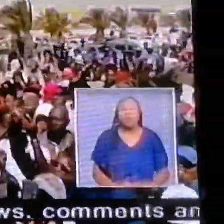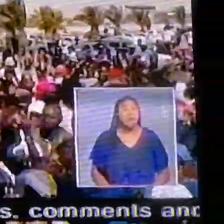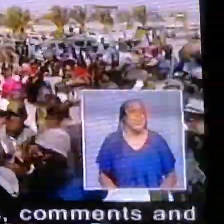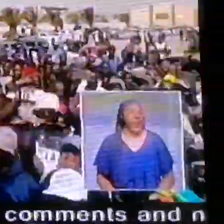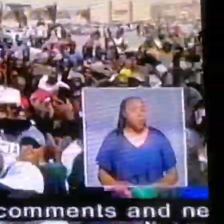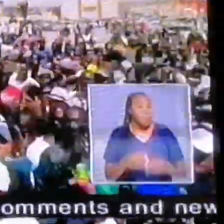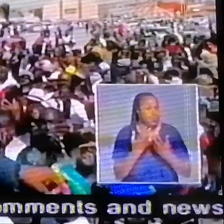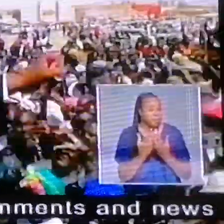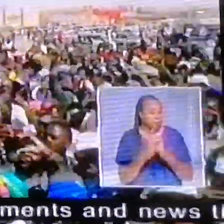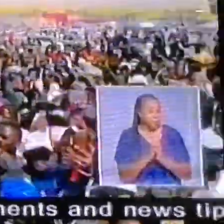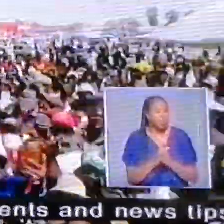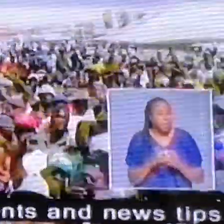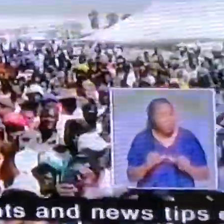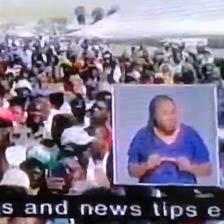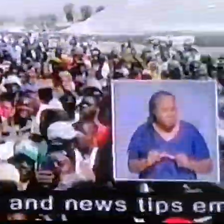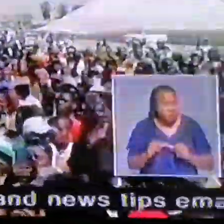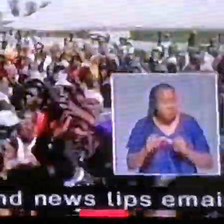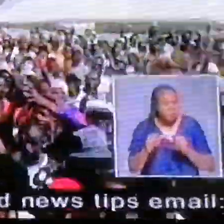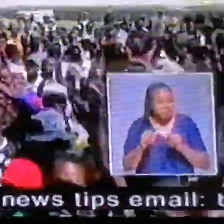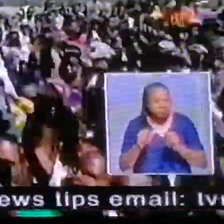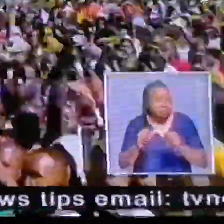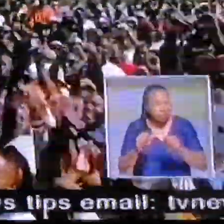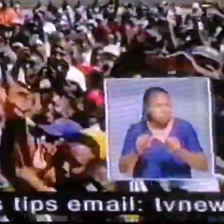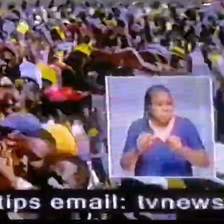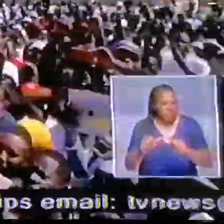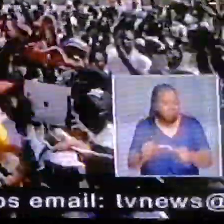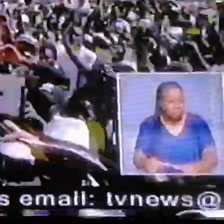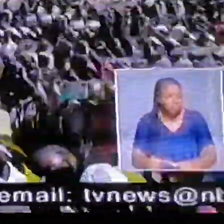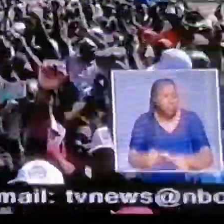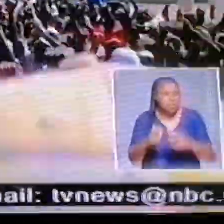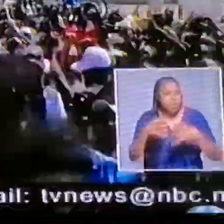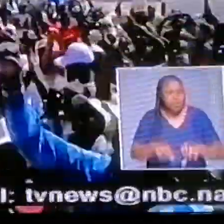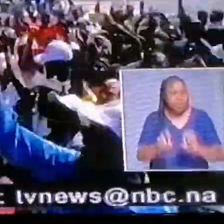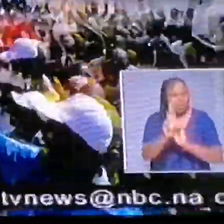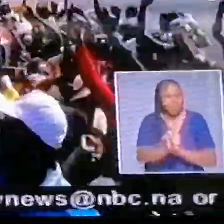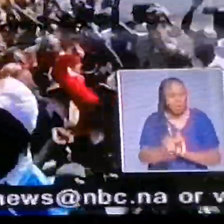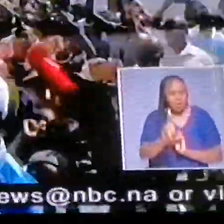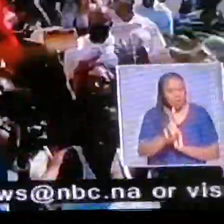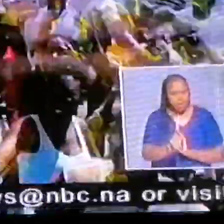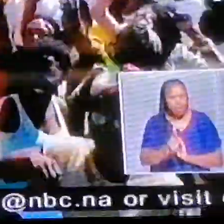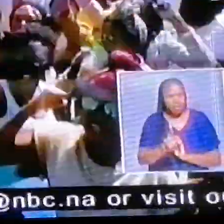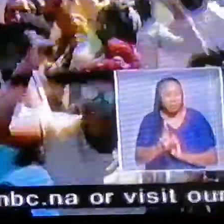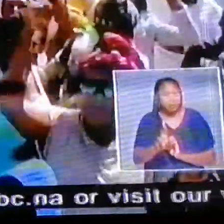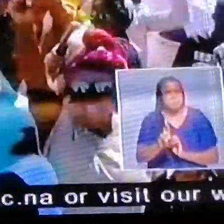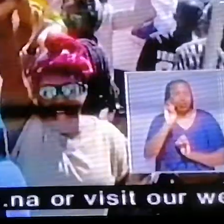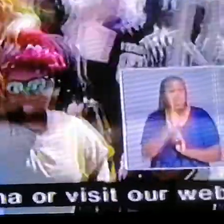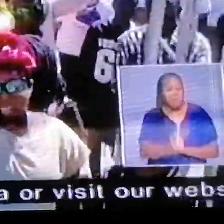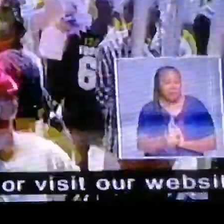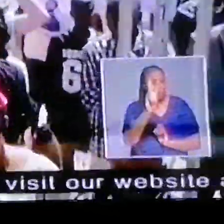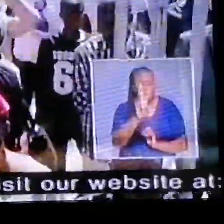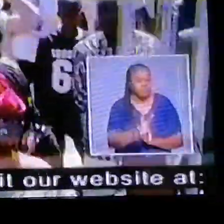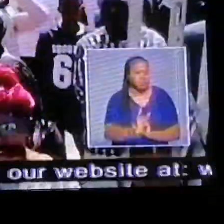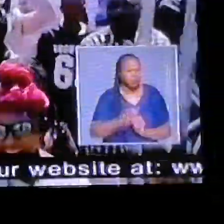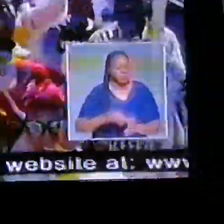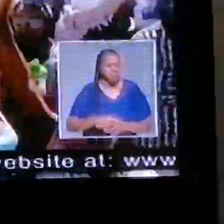Itula proceeded to take his manifesto to the Irongo region's coastal town of Balfish Bay.